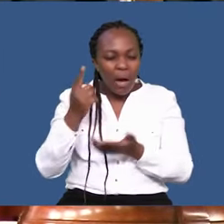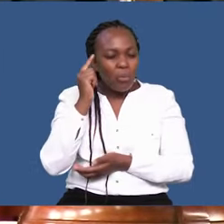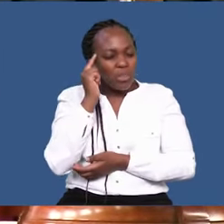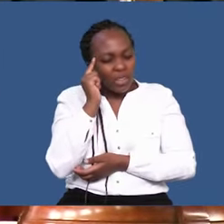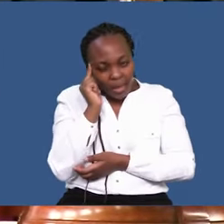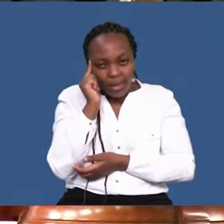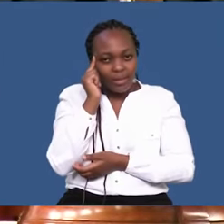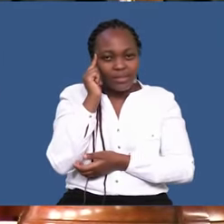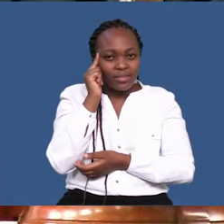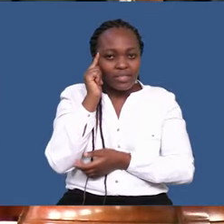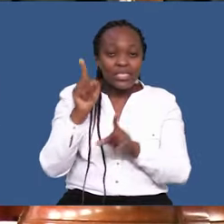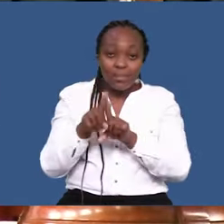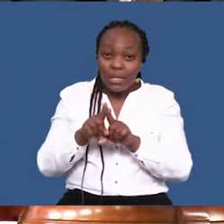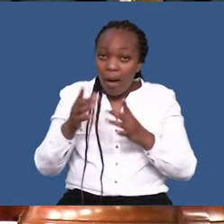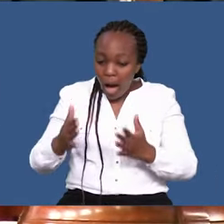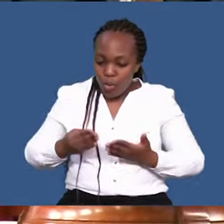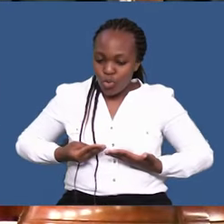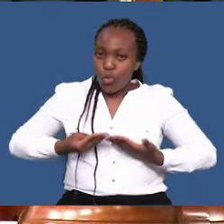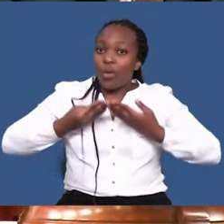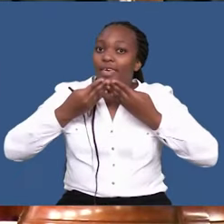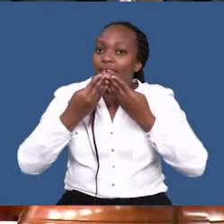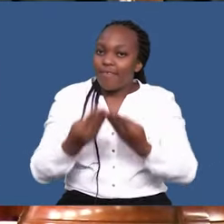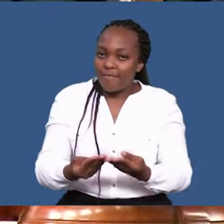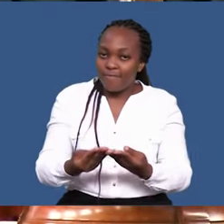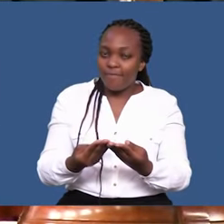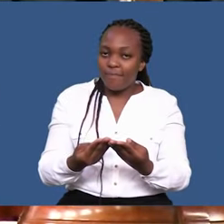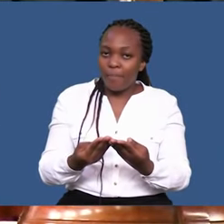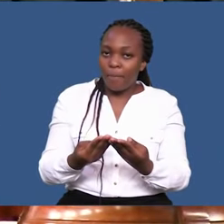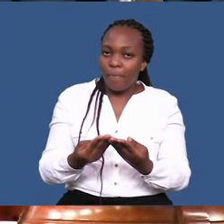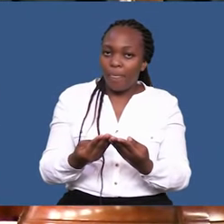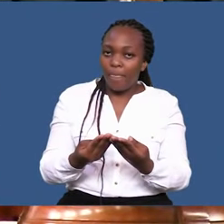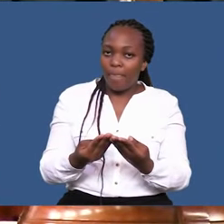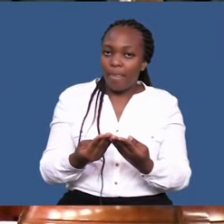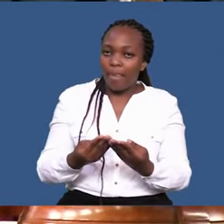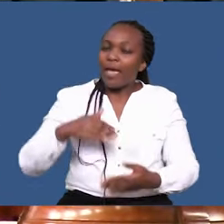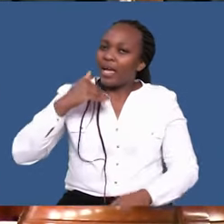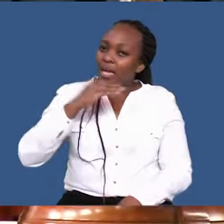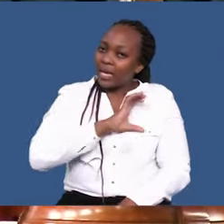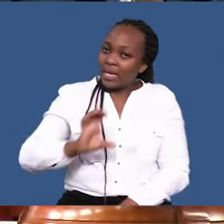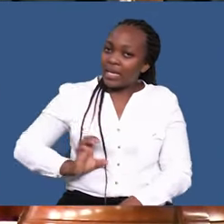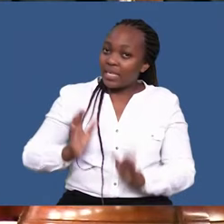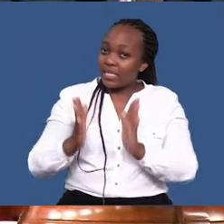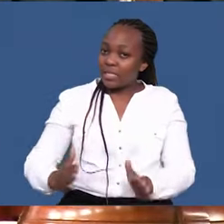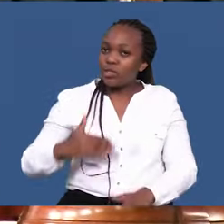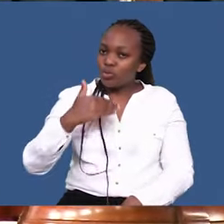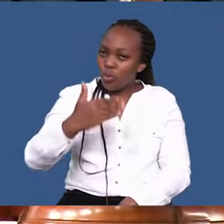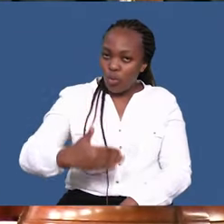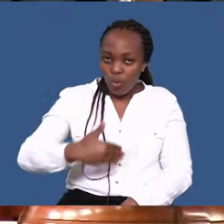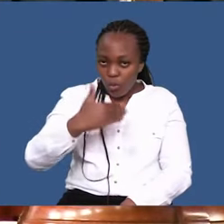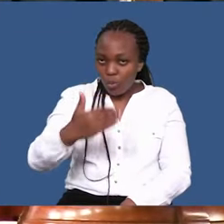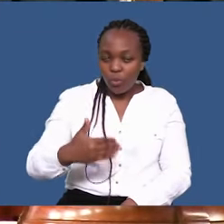says, give careful consideration to this. Christians should always give attention to